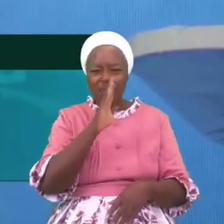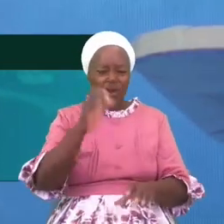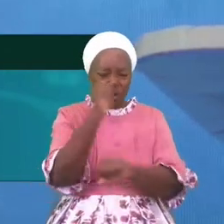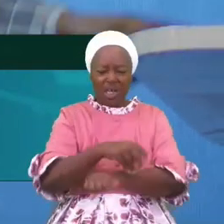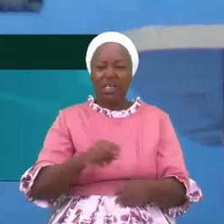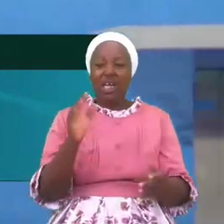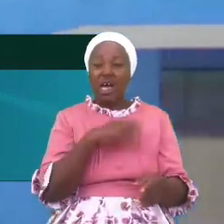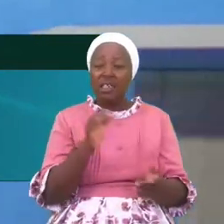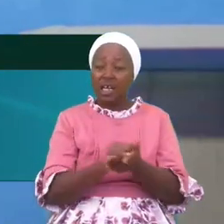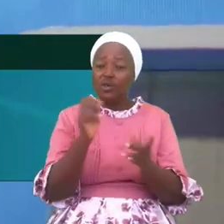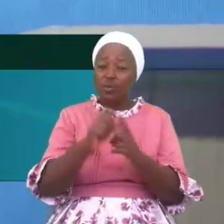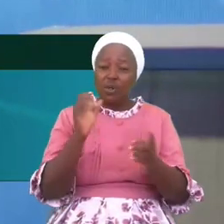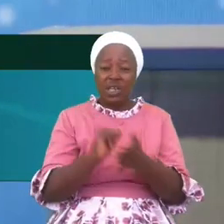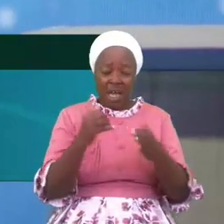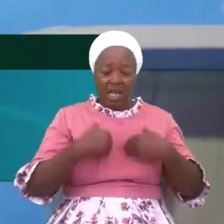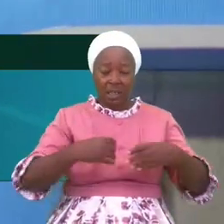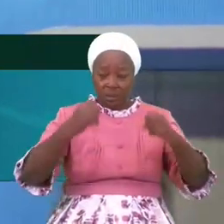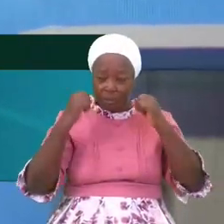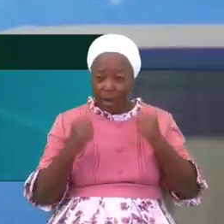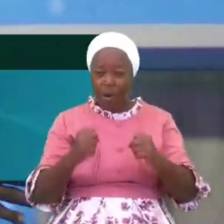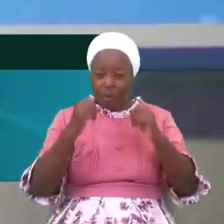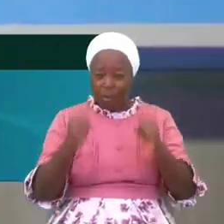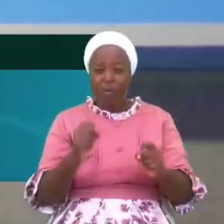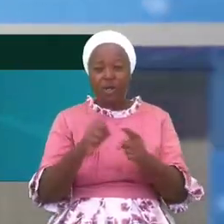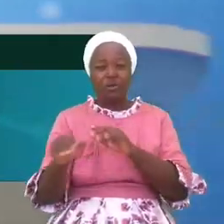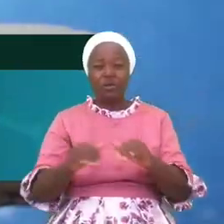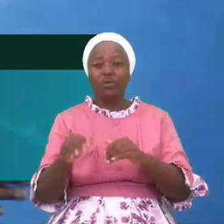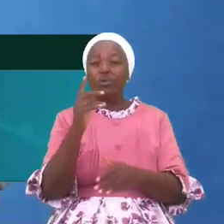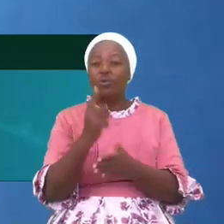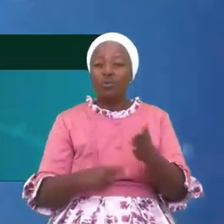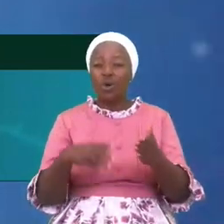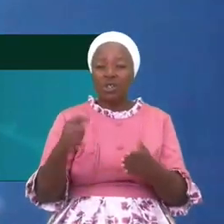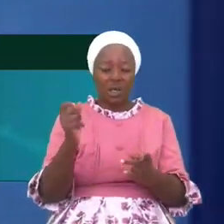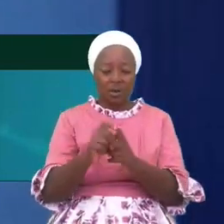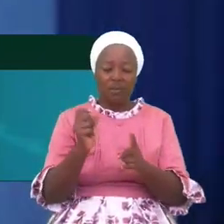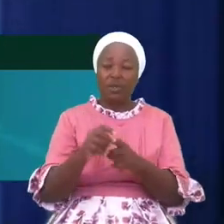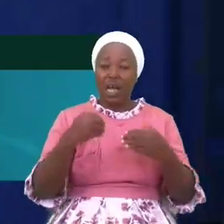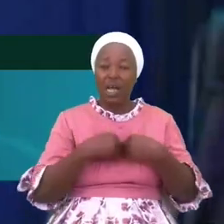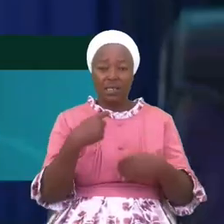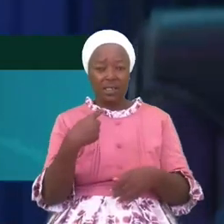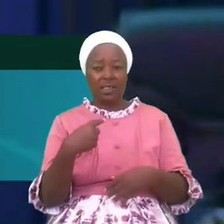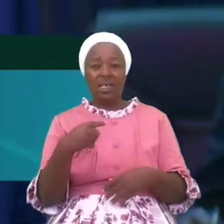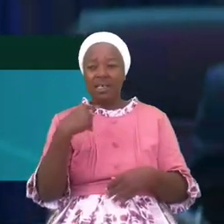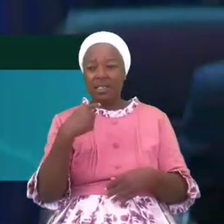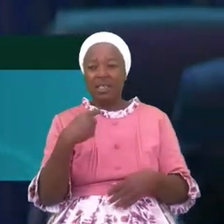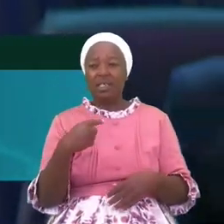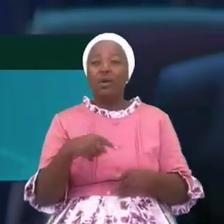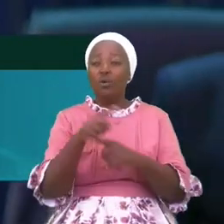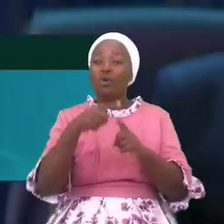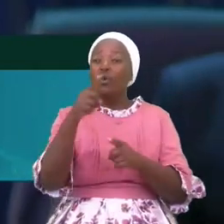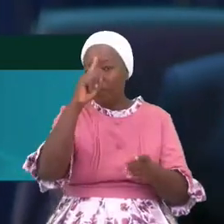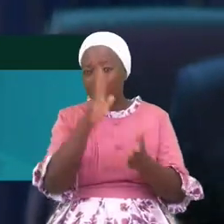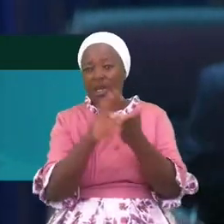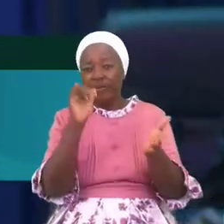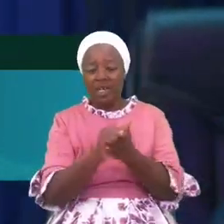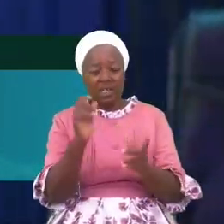do what the report has said. It says, when you believe that report, the arm of the Lord